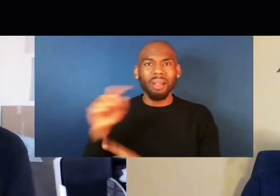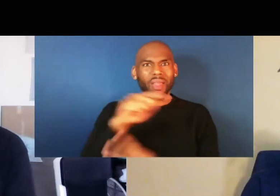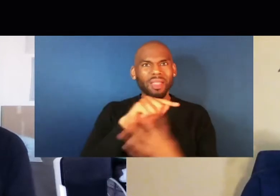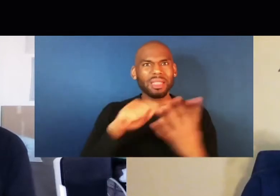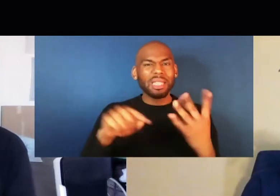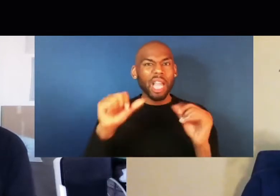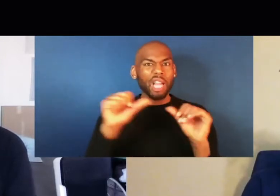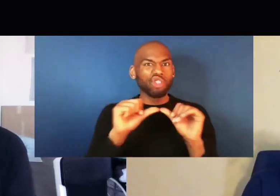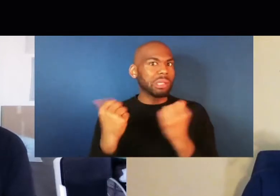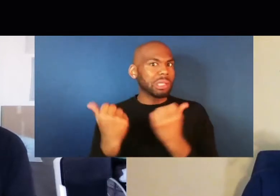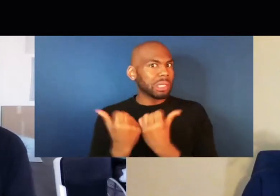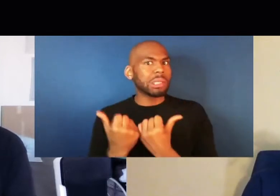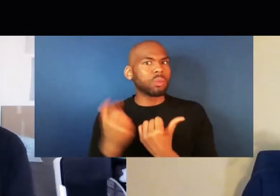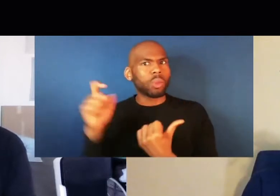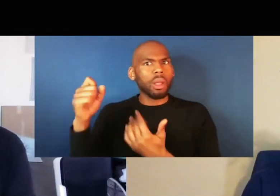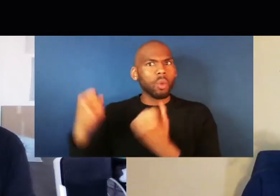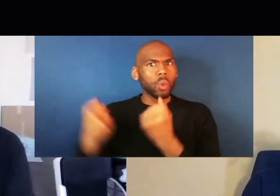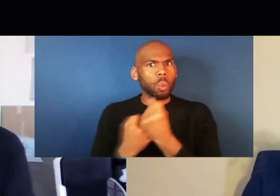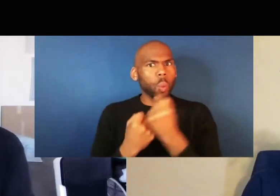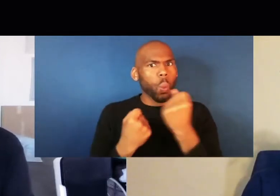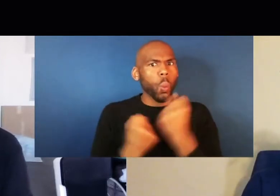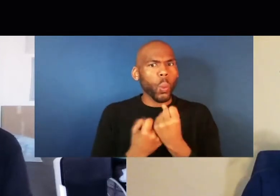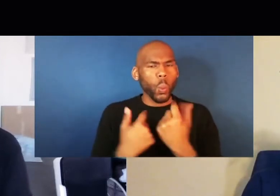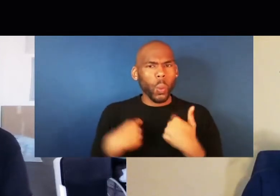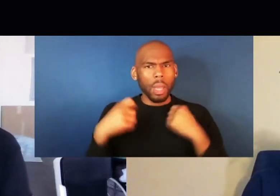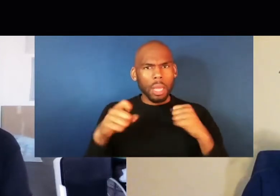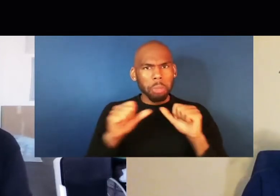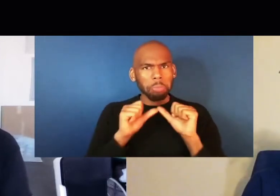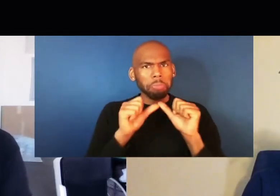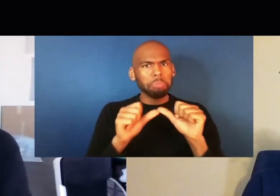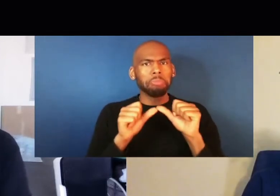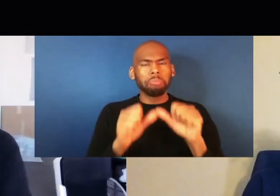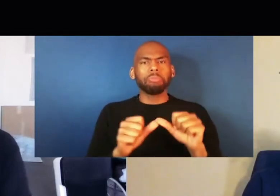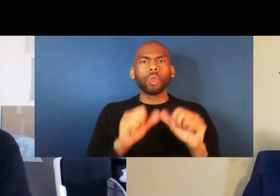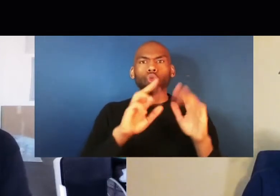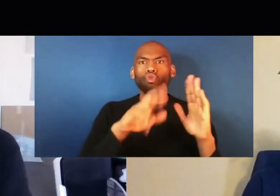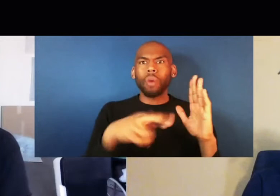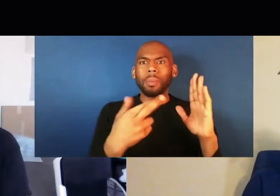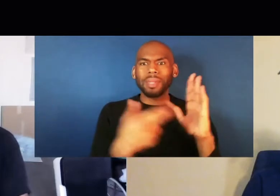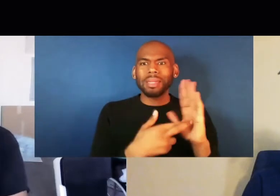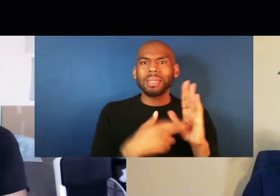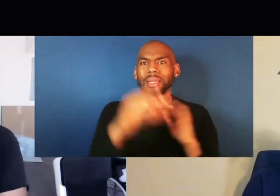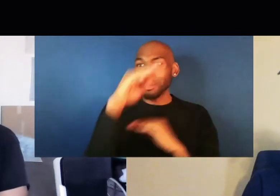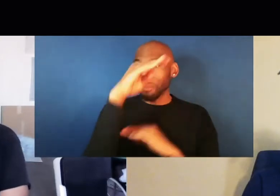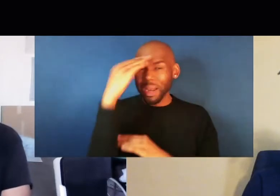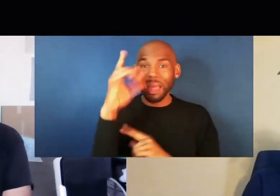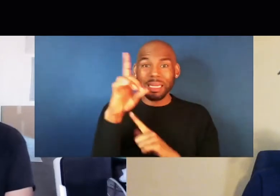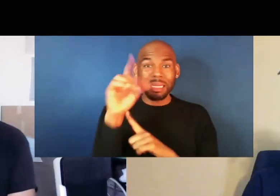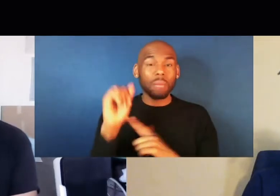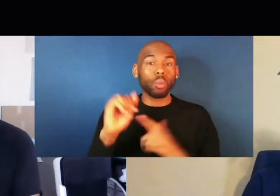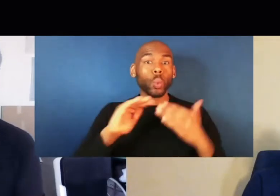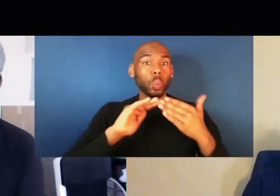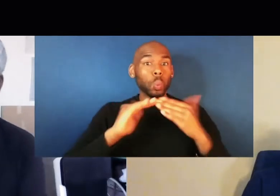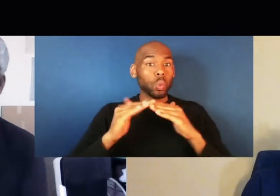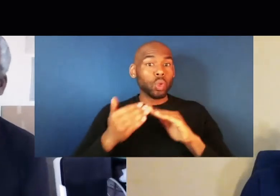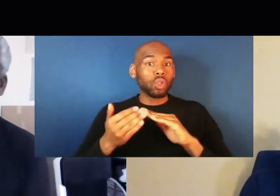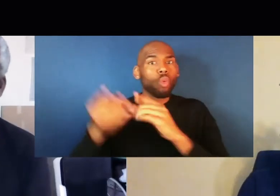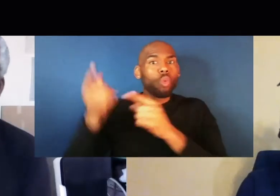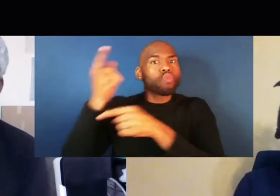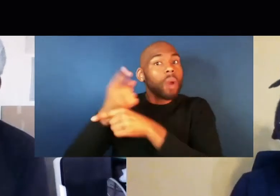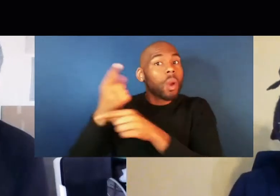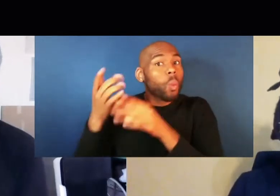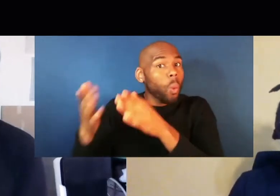this education so they can go on and represent the Black disabled